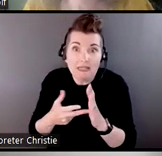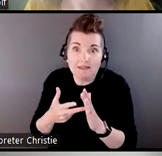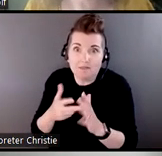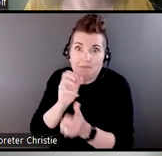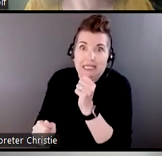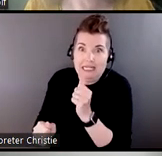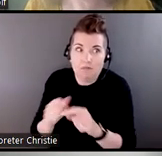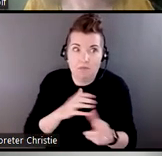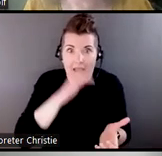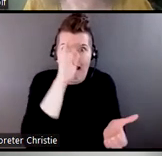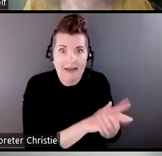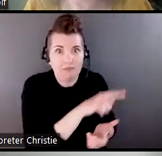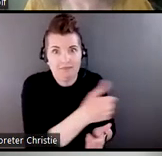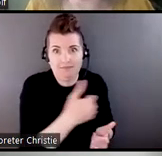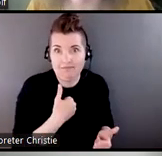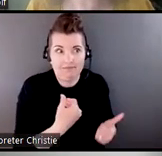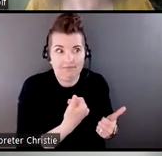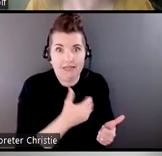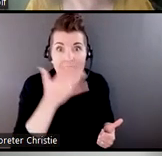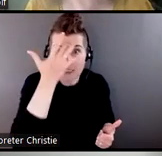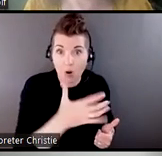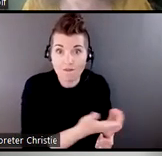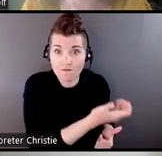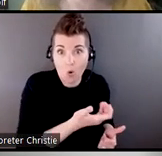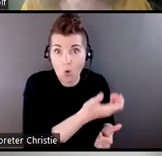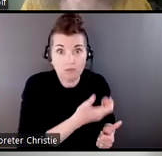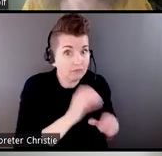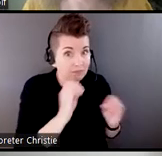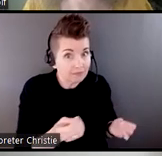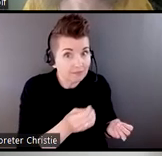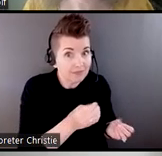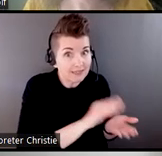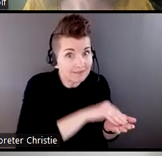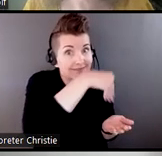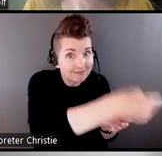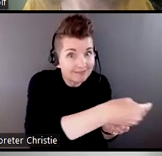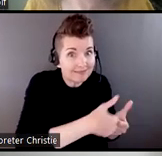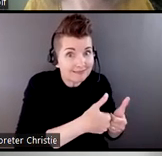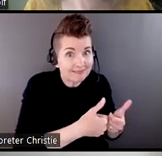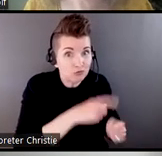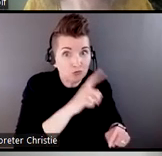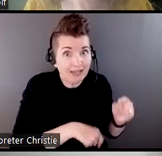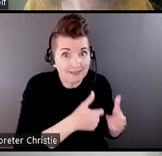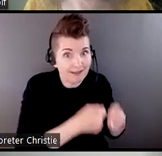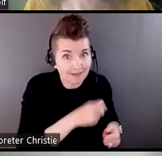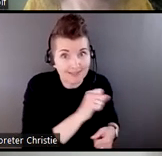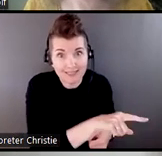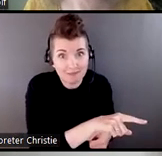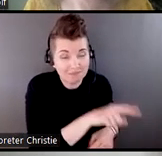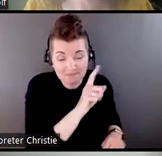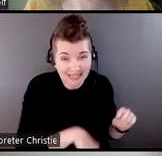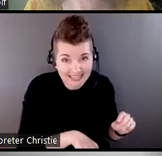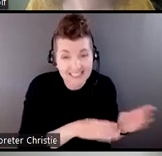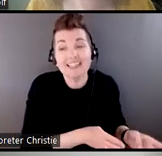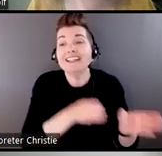text. So you'd never get a hold of him by anything electronic. It would have to be a phone call. But you can ask people in your target